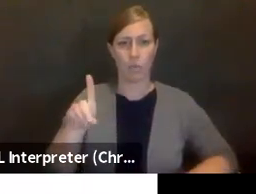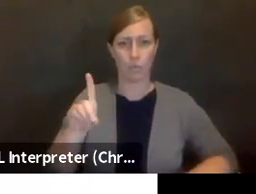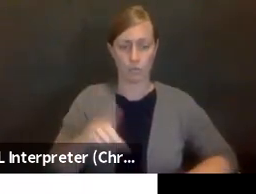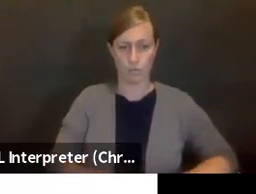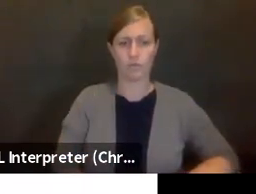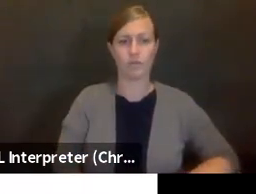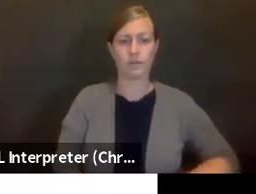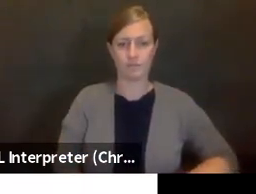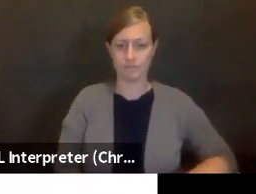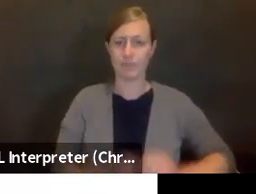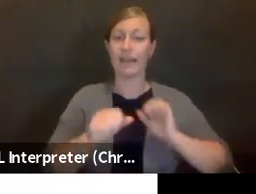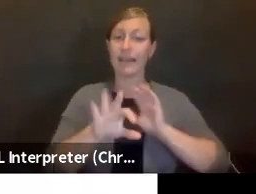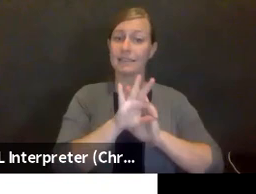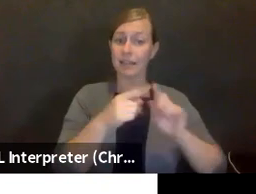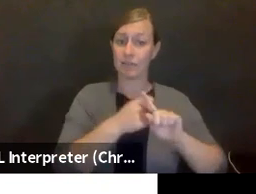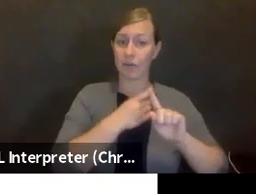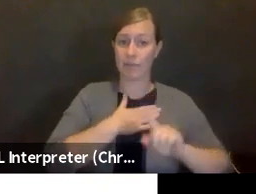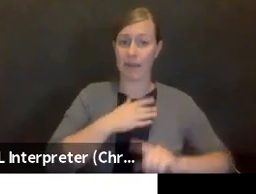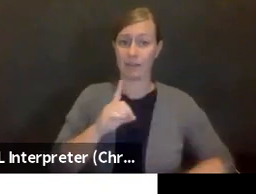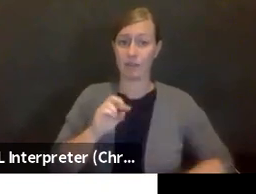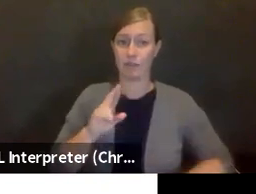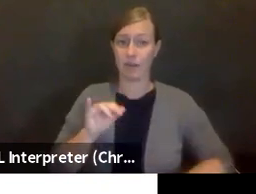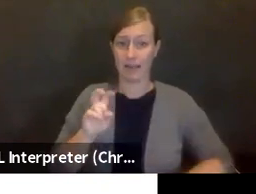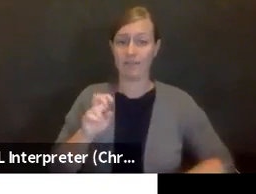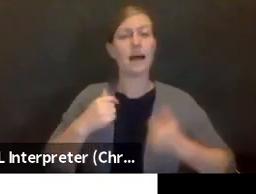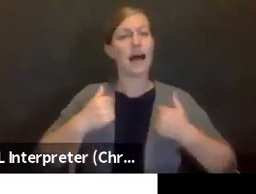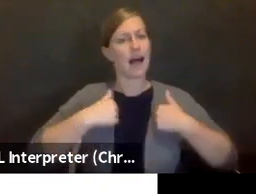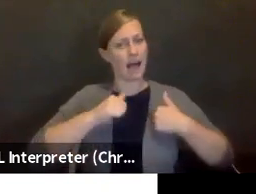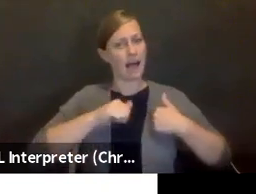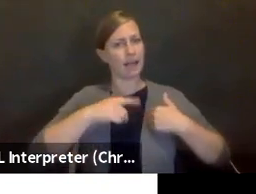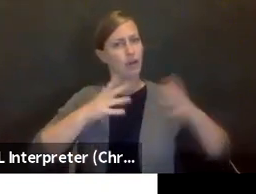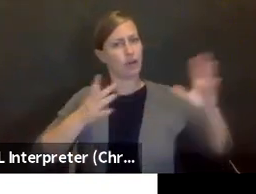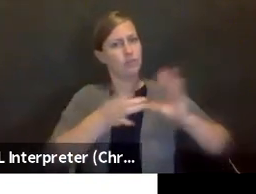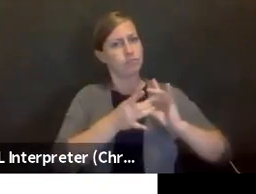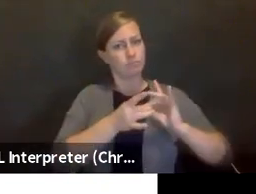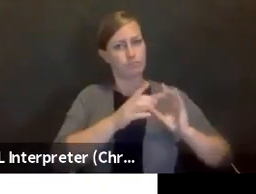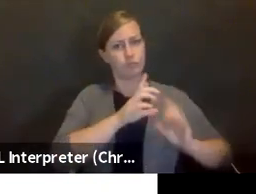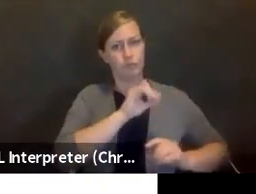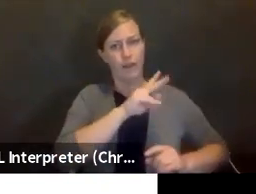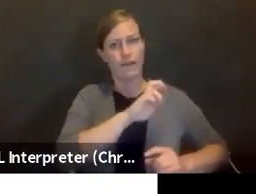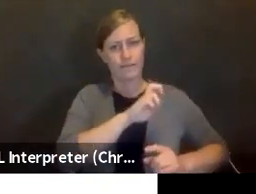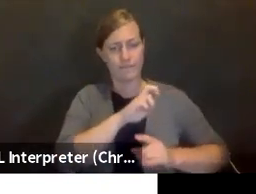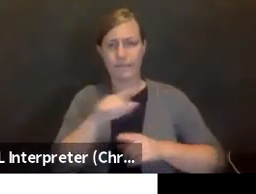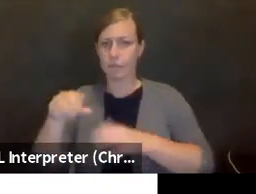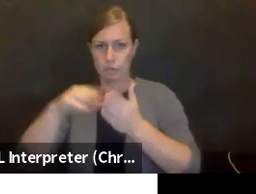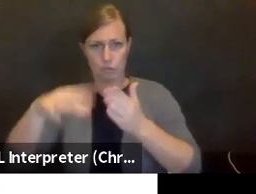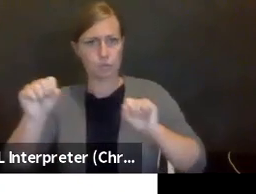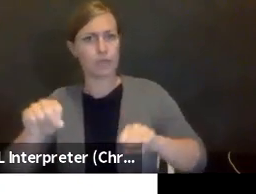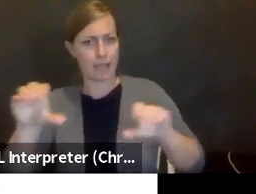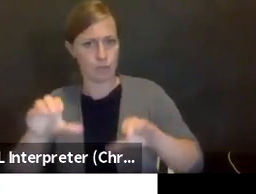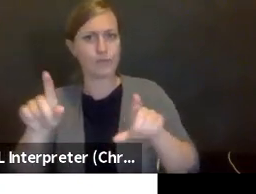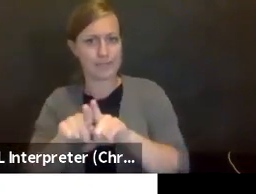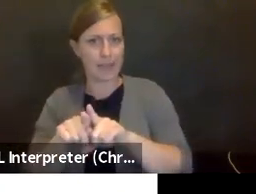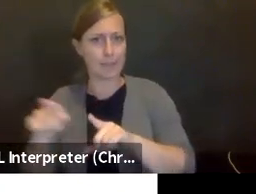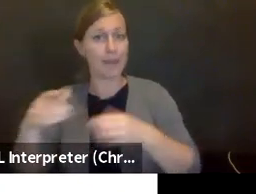I can select for my drive, which I have associated my Google Drive. Students can do the same. So if they log in with Google and they have a drive, it